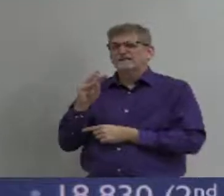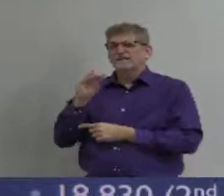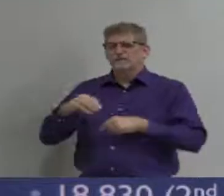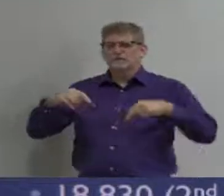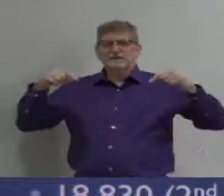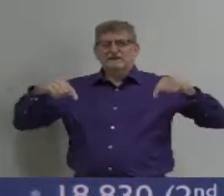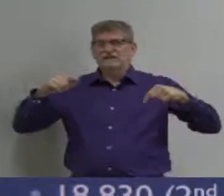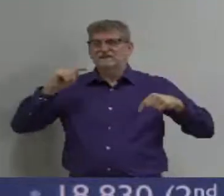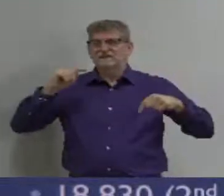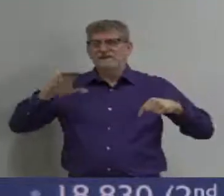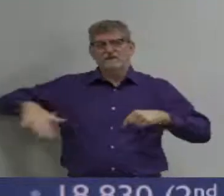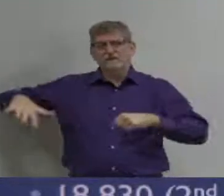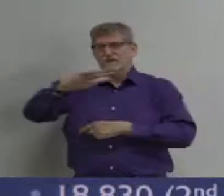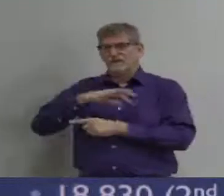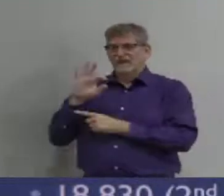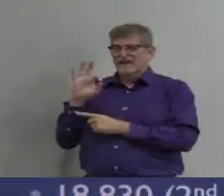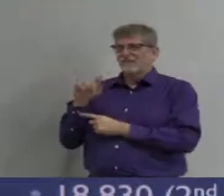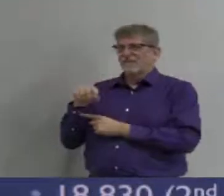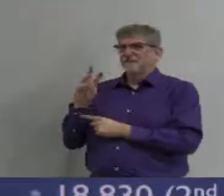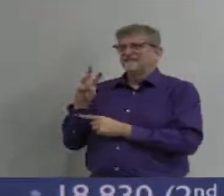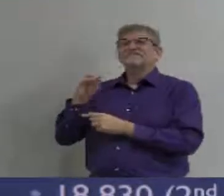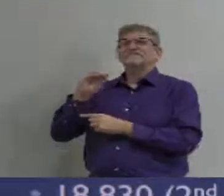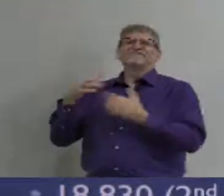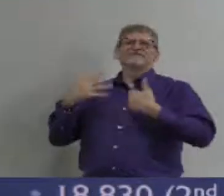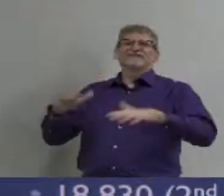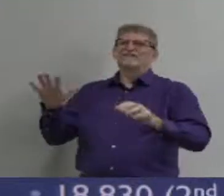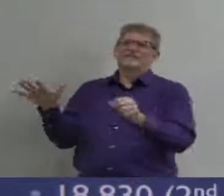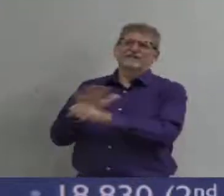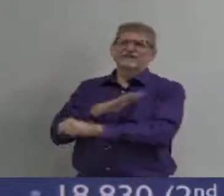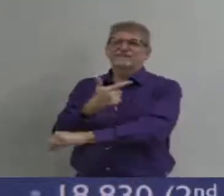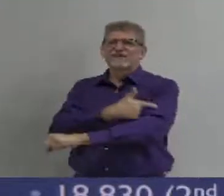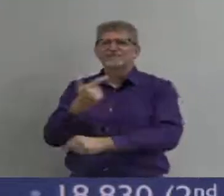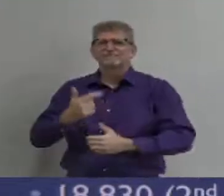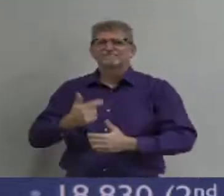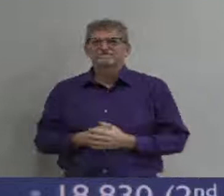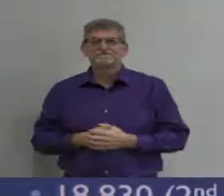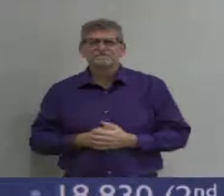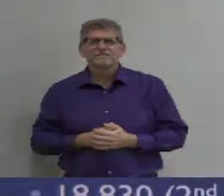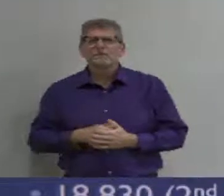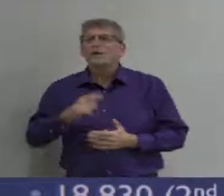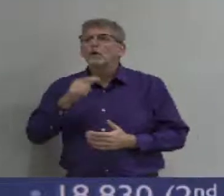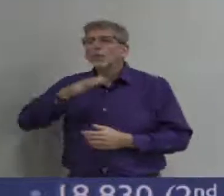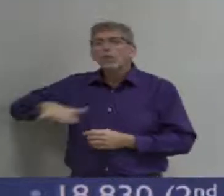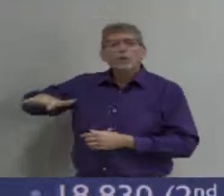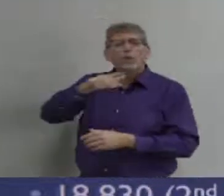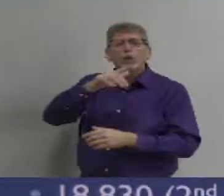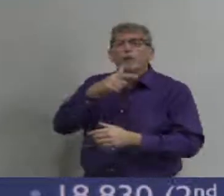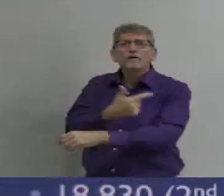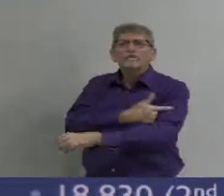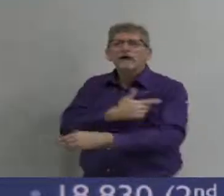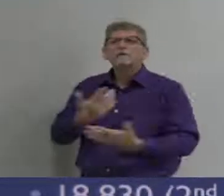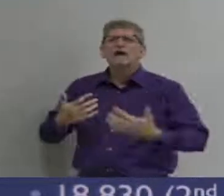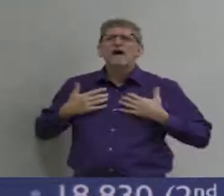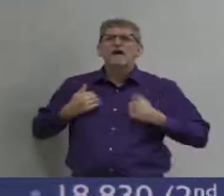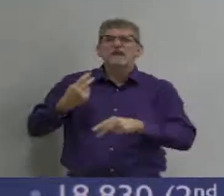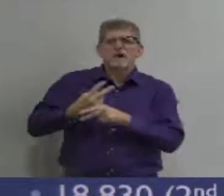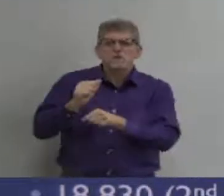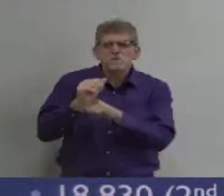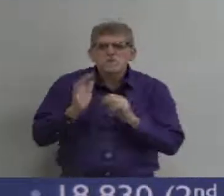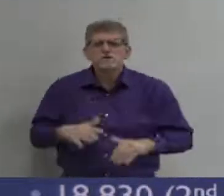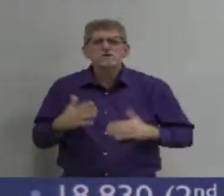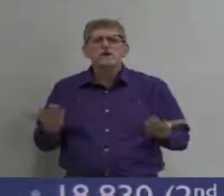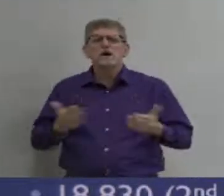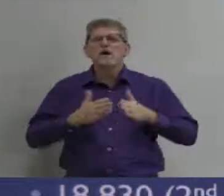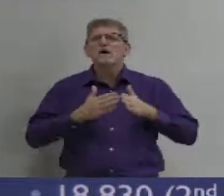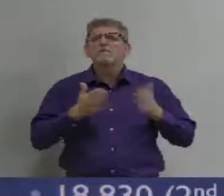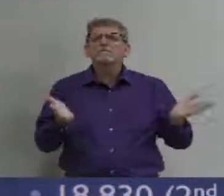to be fully vaccinated. Groups that are currently being vaccinated include healthcare workers and public safety personnel, long-term care